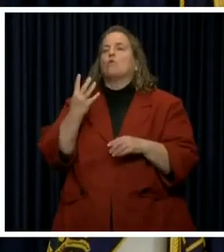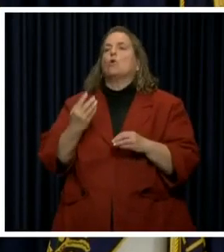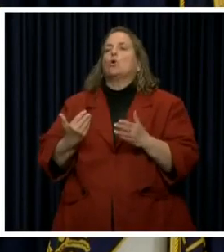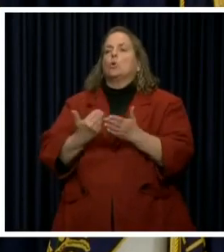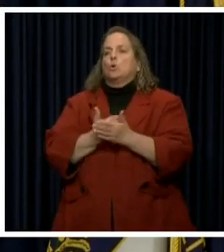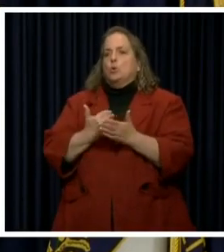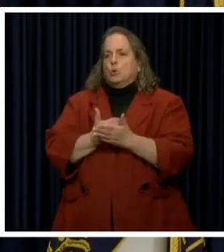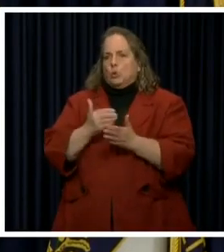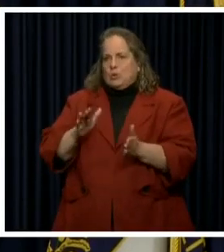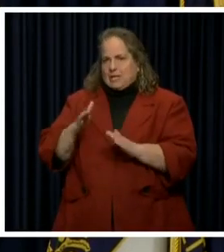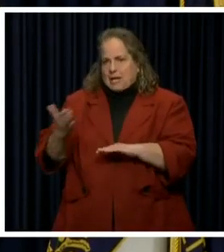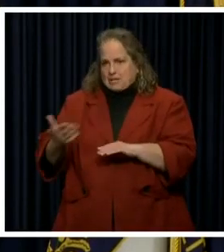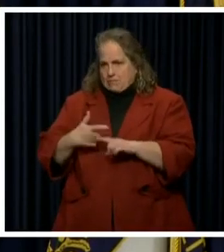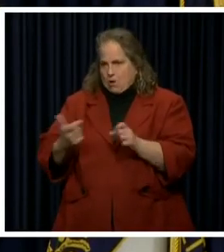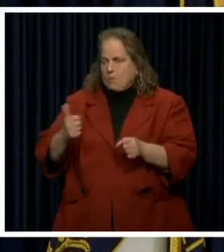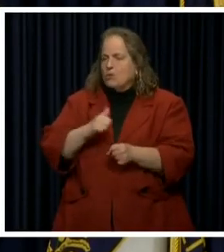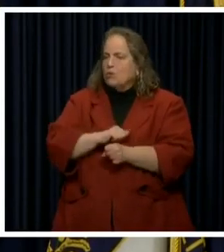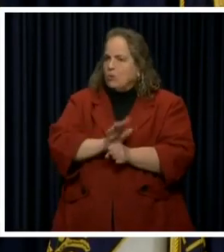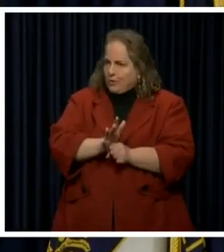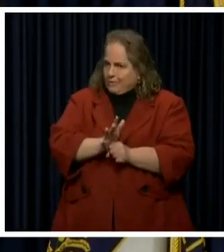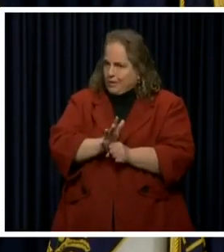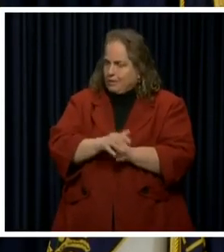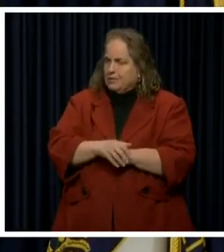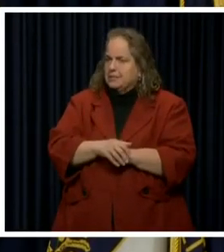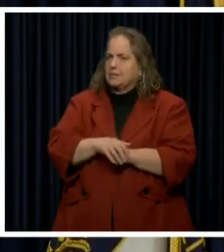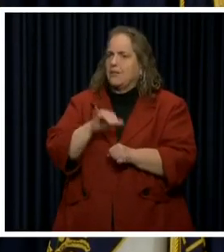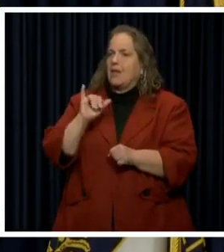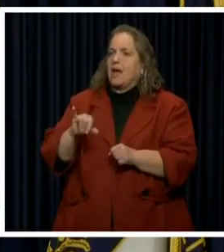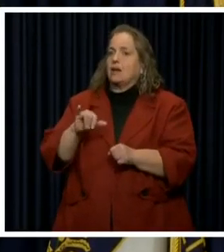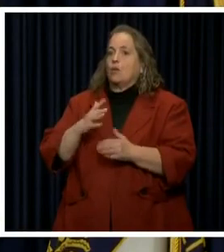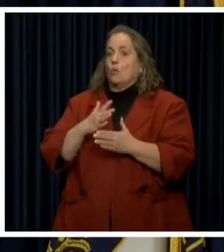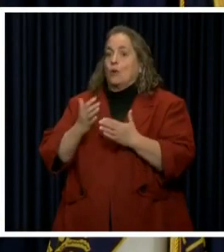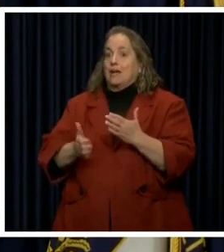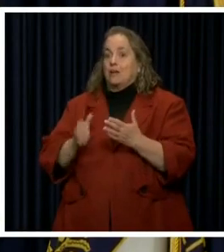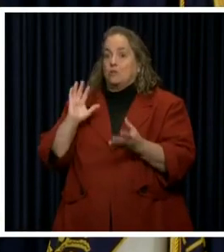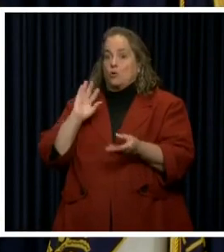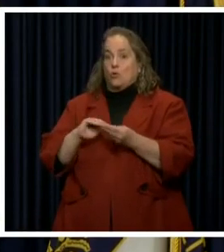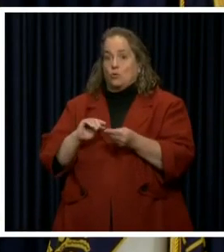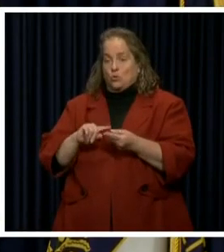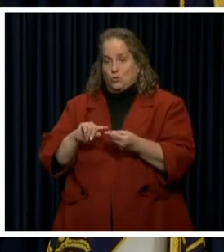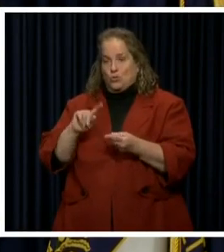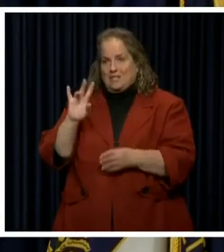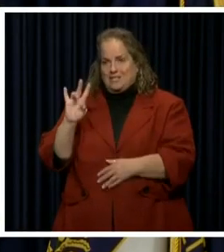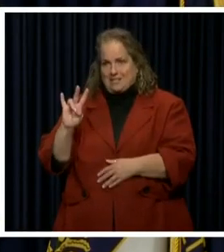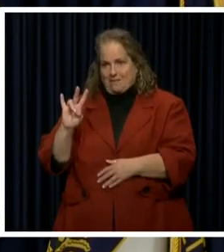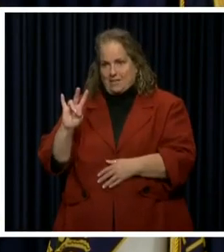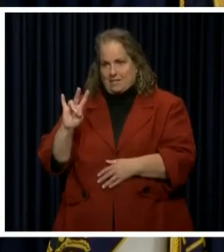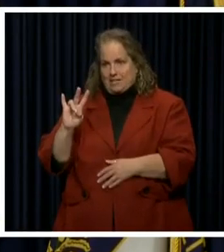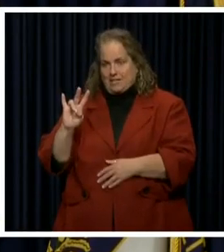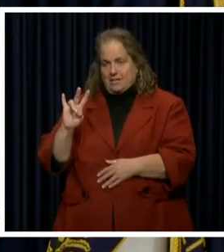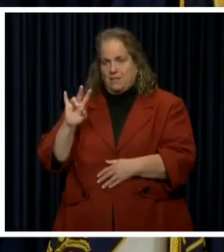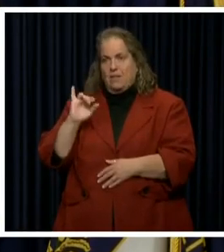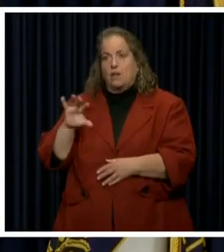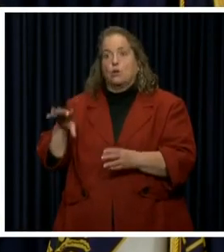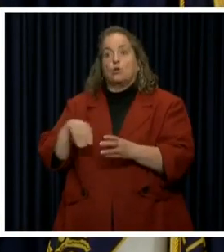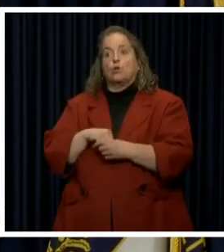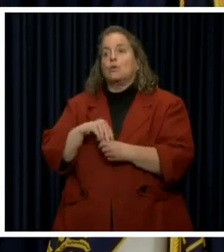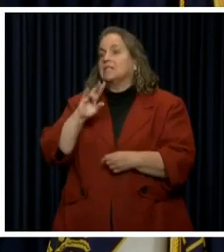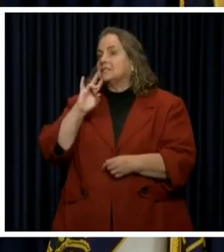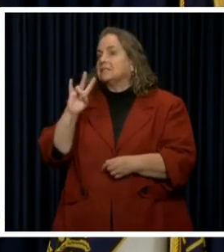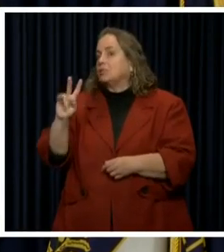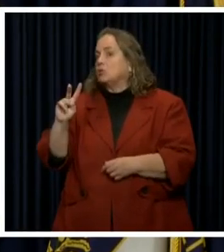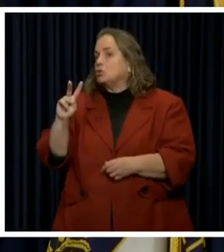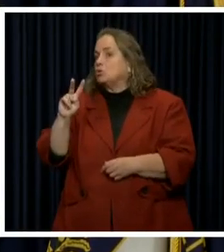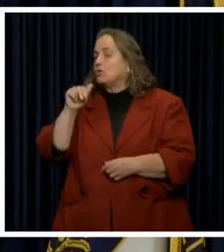deaths from the coronavirus, and that brings our weekend total to 7. They include a